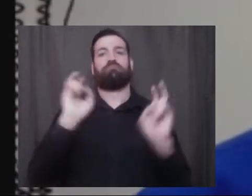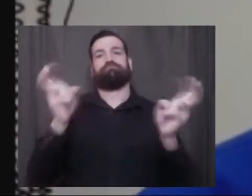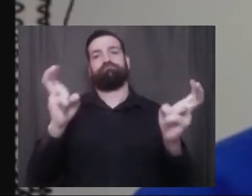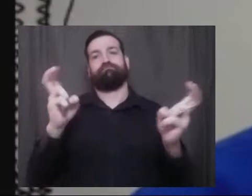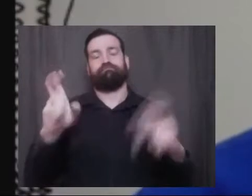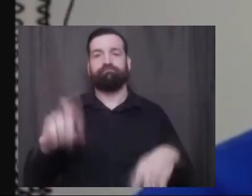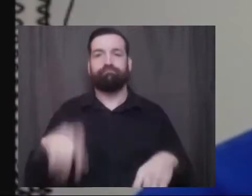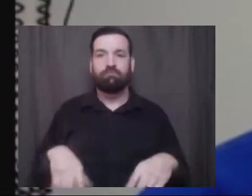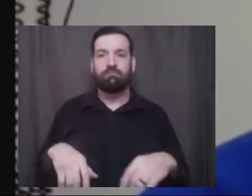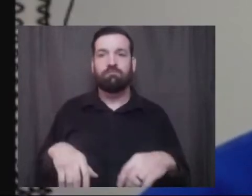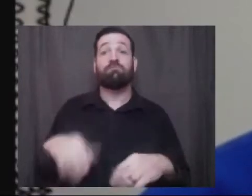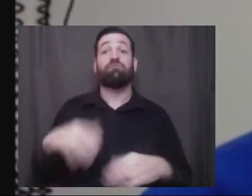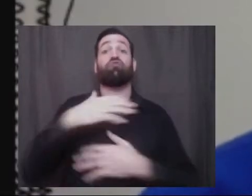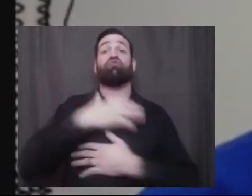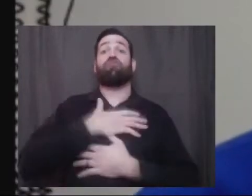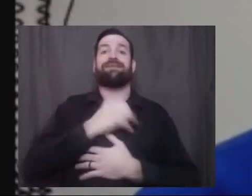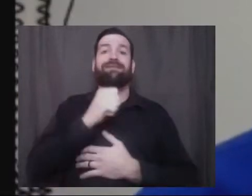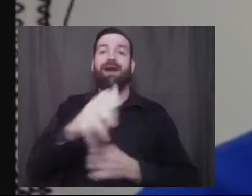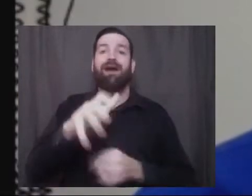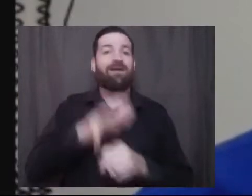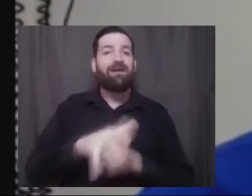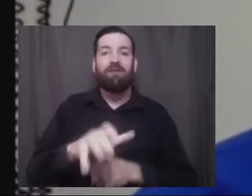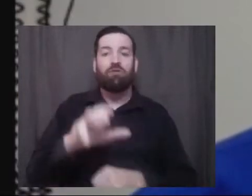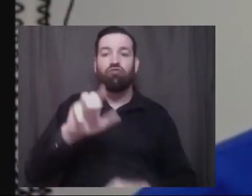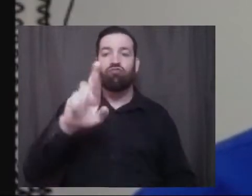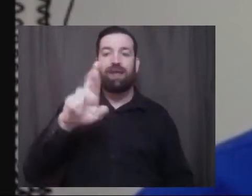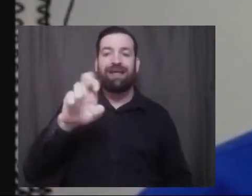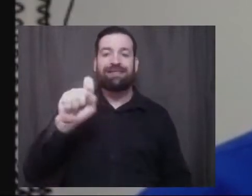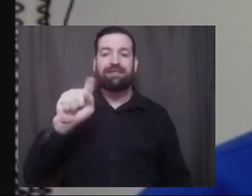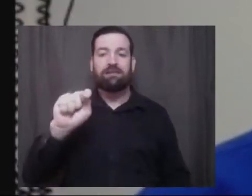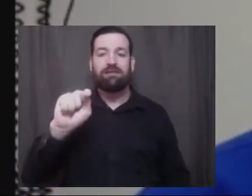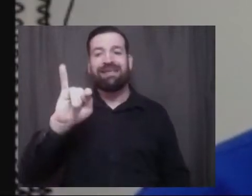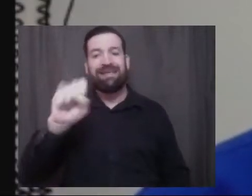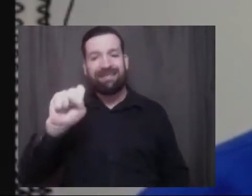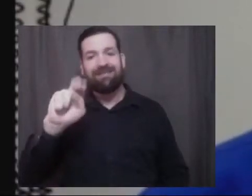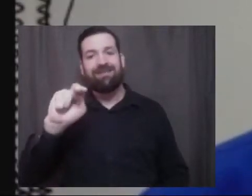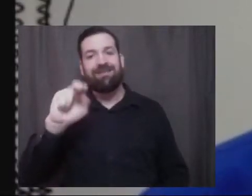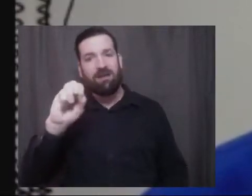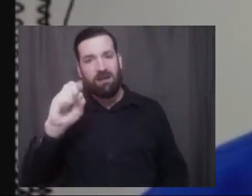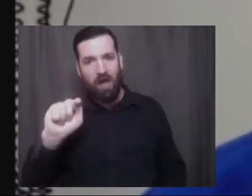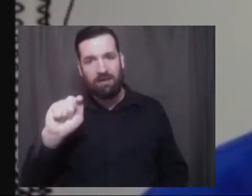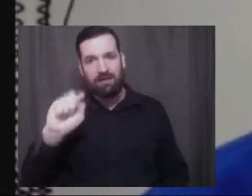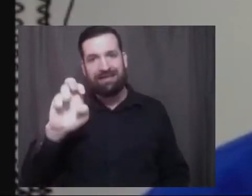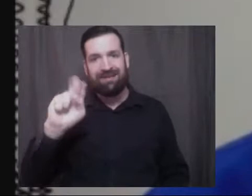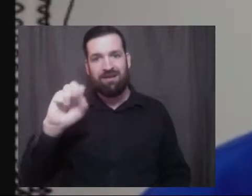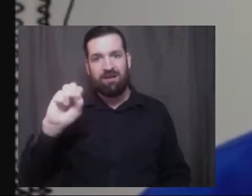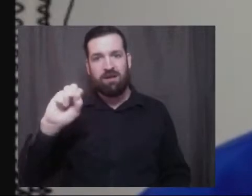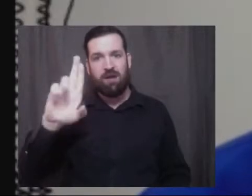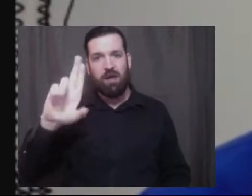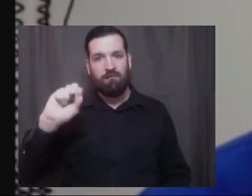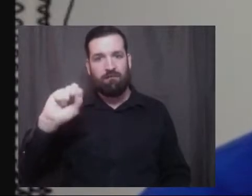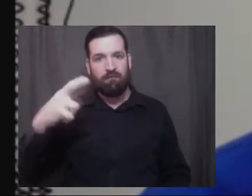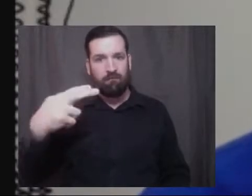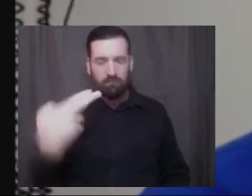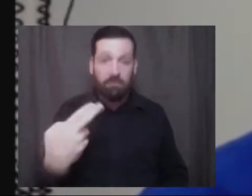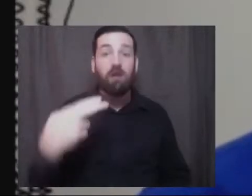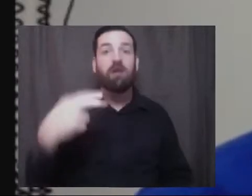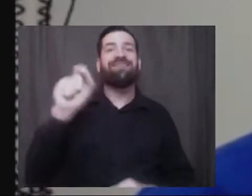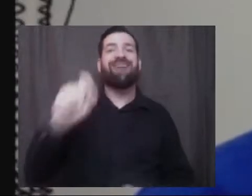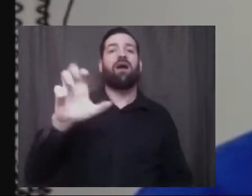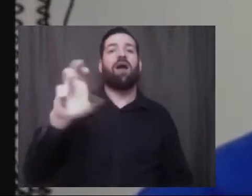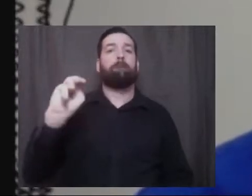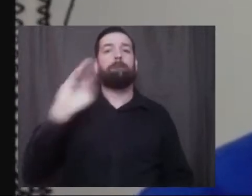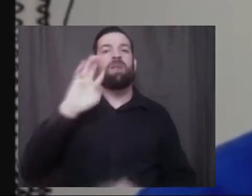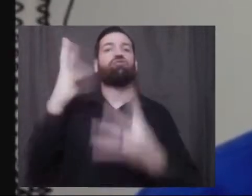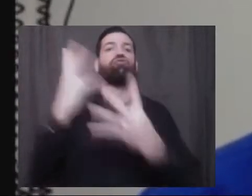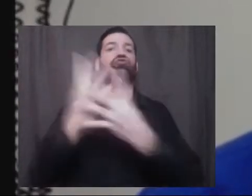enough. Restisnotenough.com is sort of the screening website we're using. to help screen for participants if